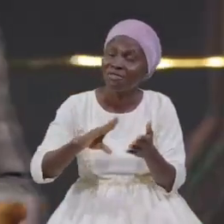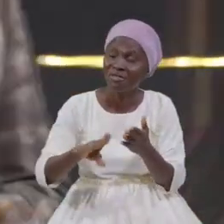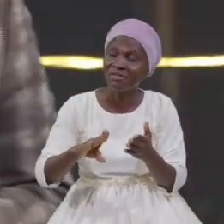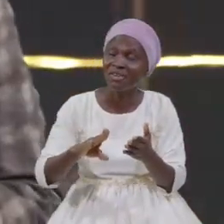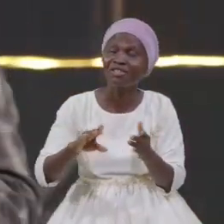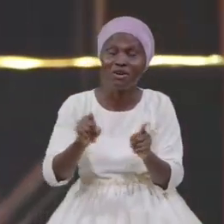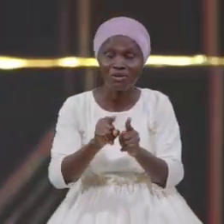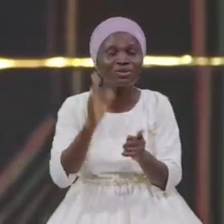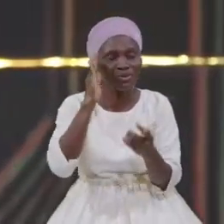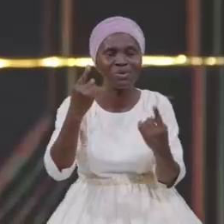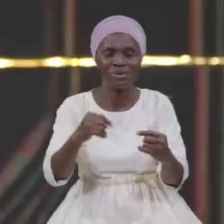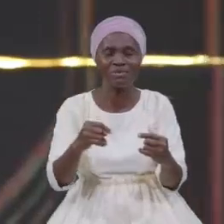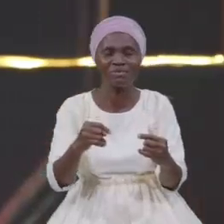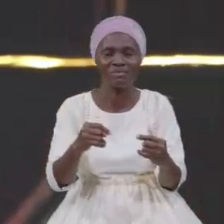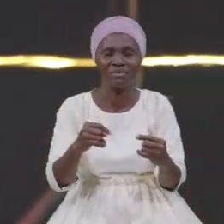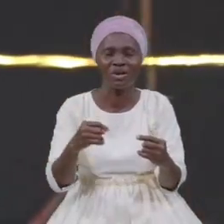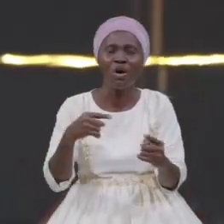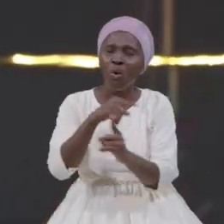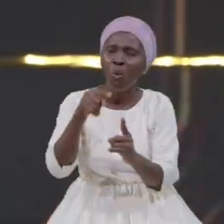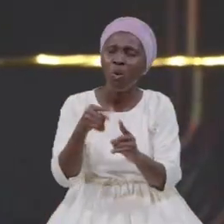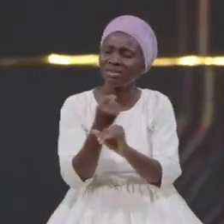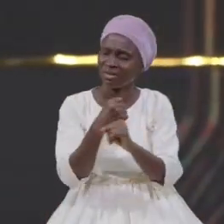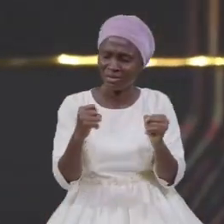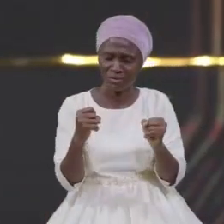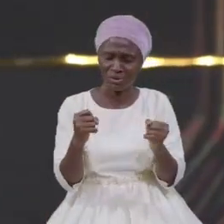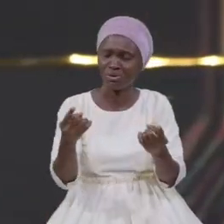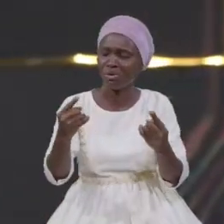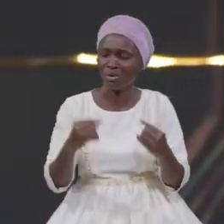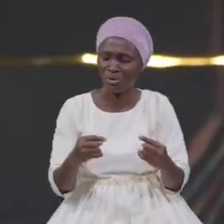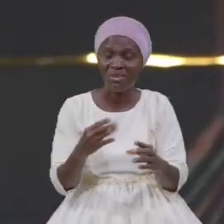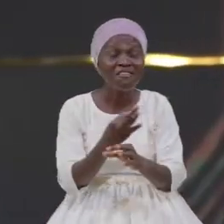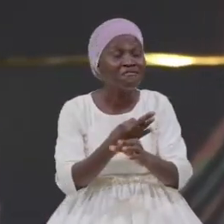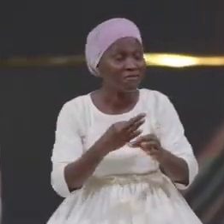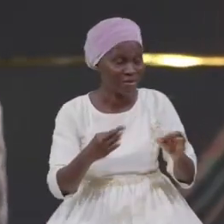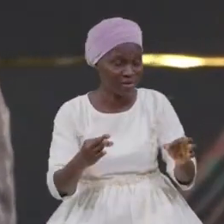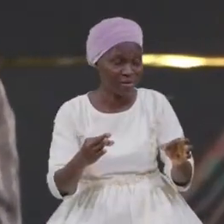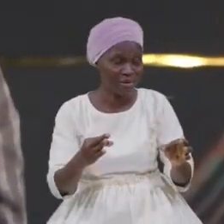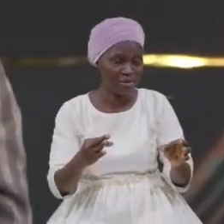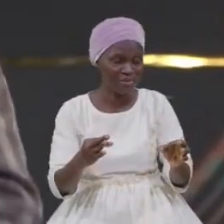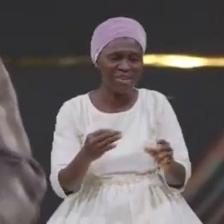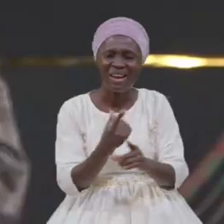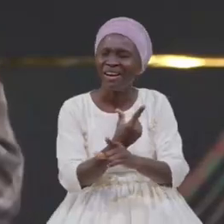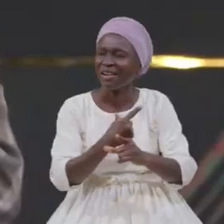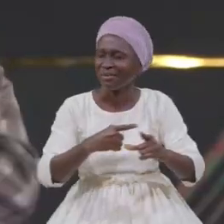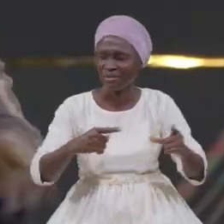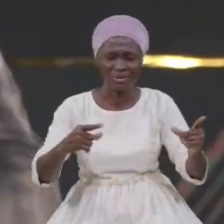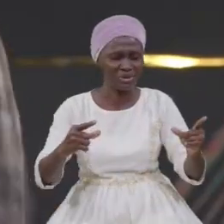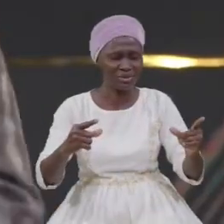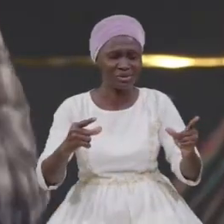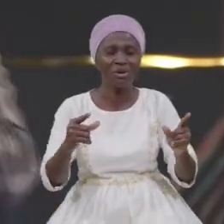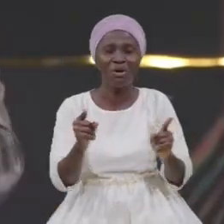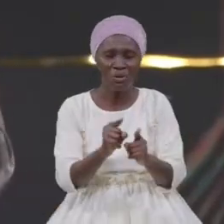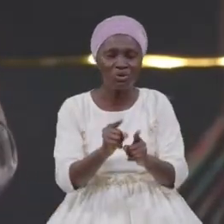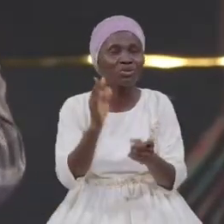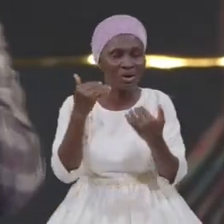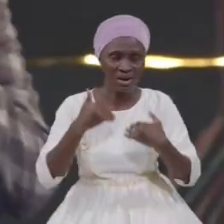has come. When salvation comes, freedom, liberation too has